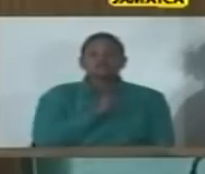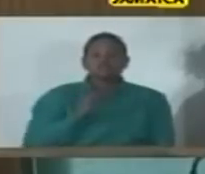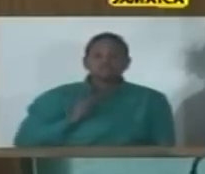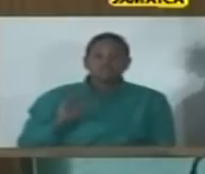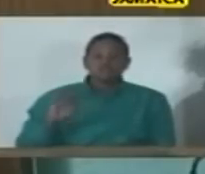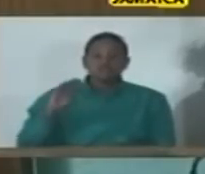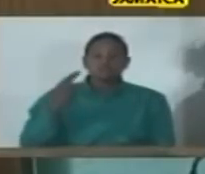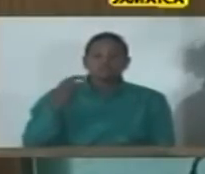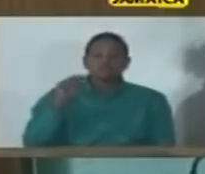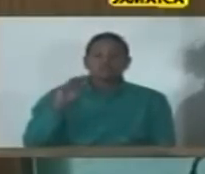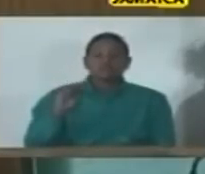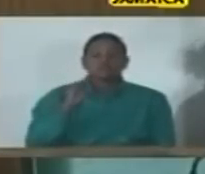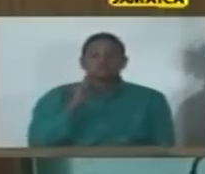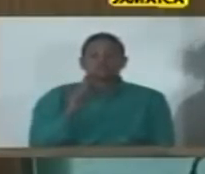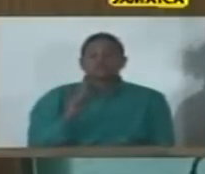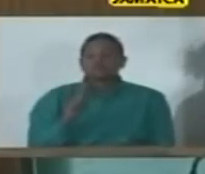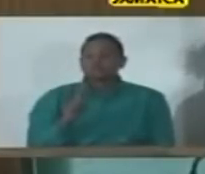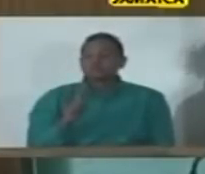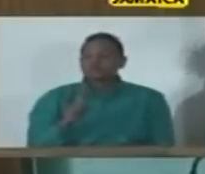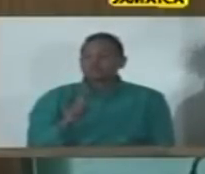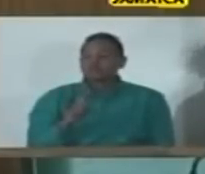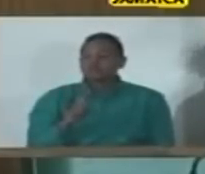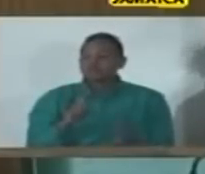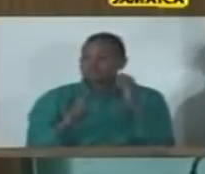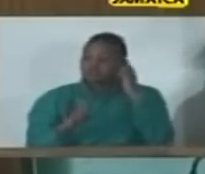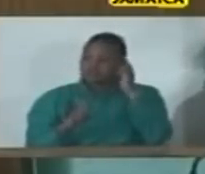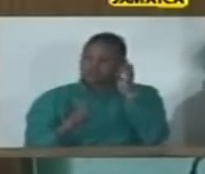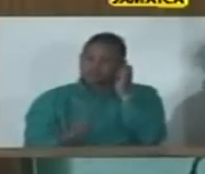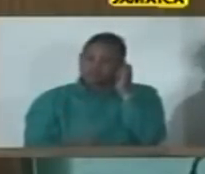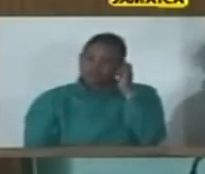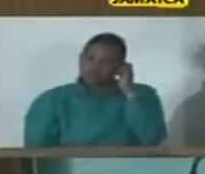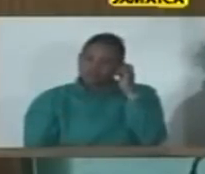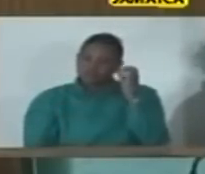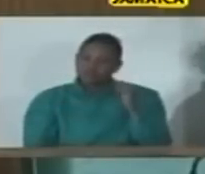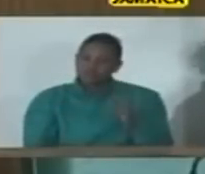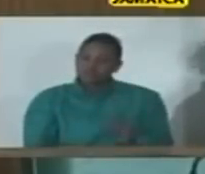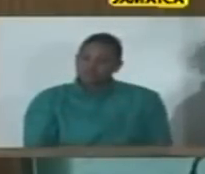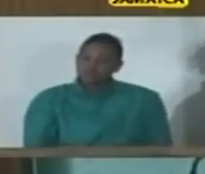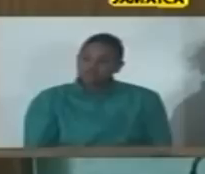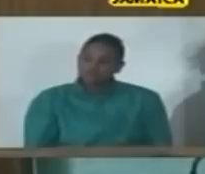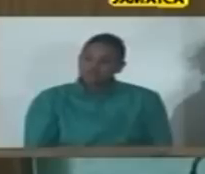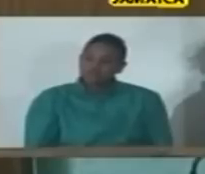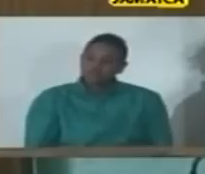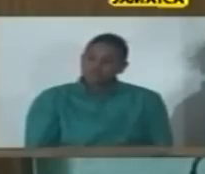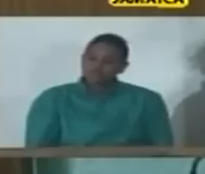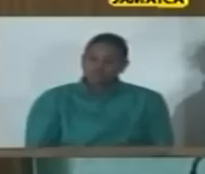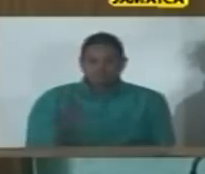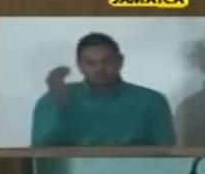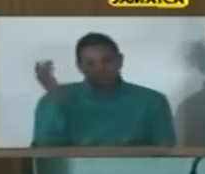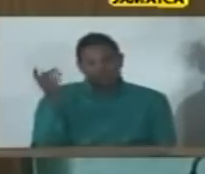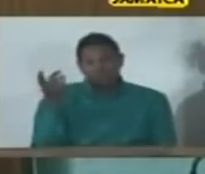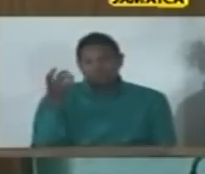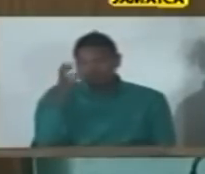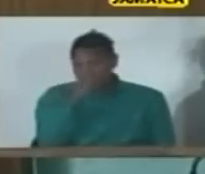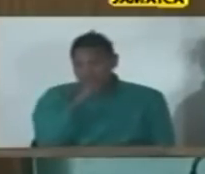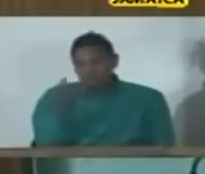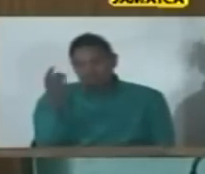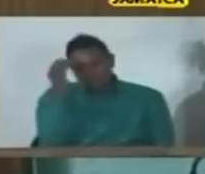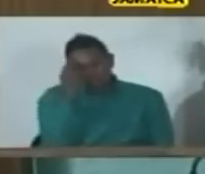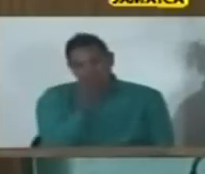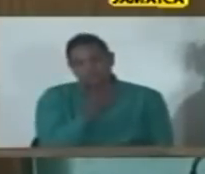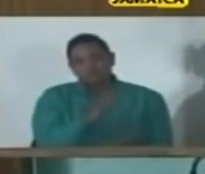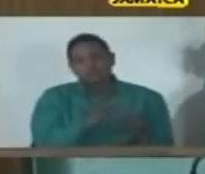to be kind enough when she comes to tell her the sentiments